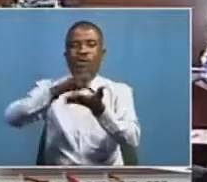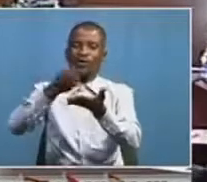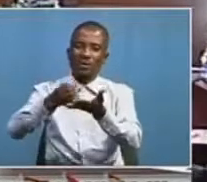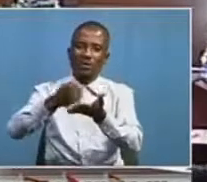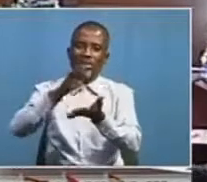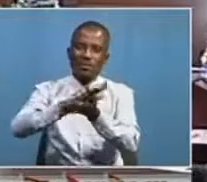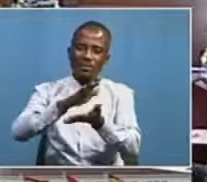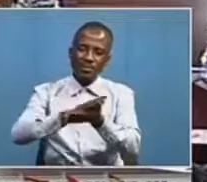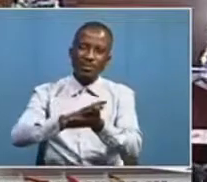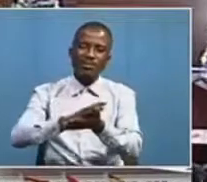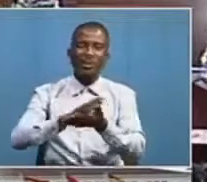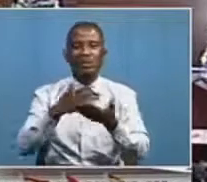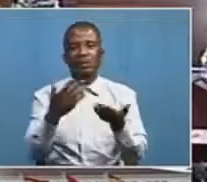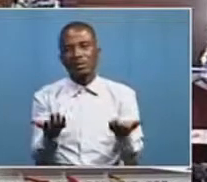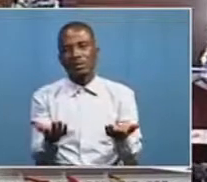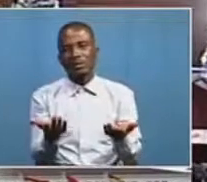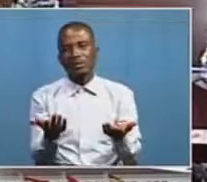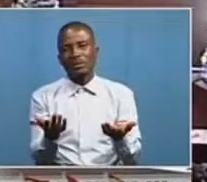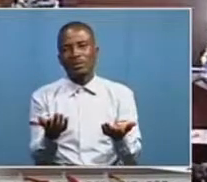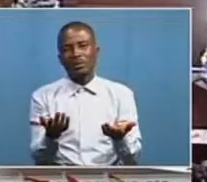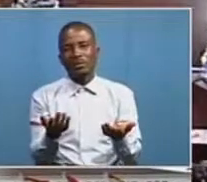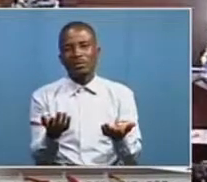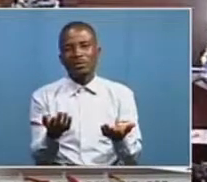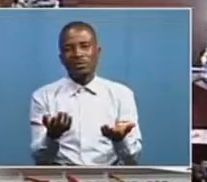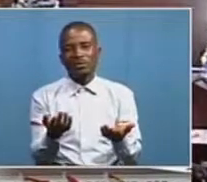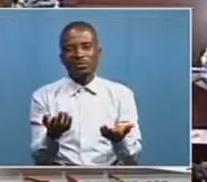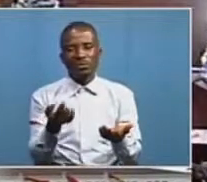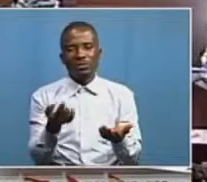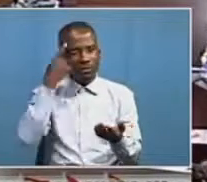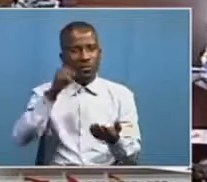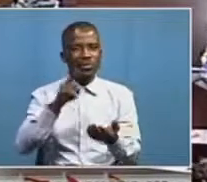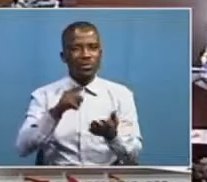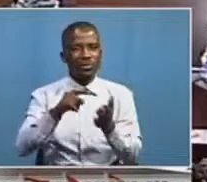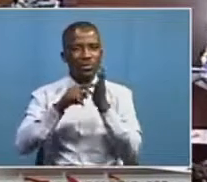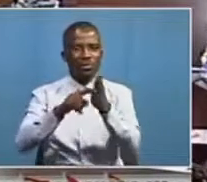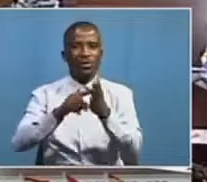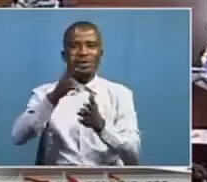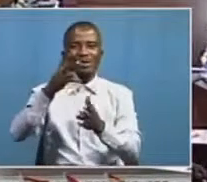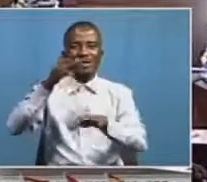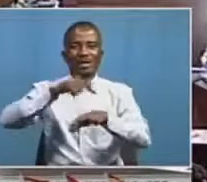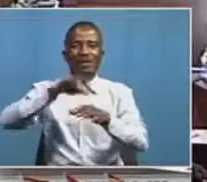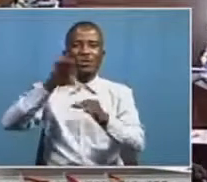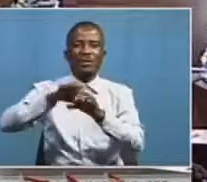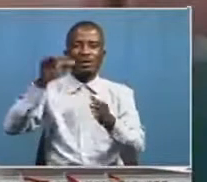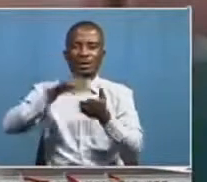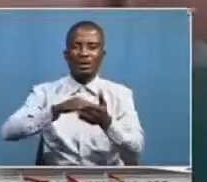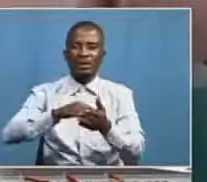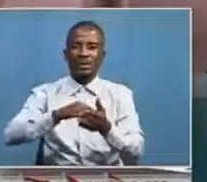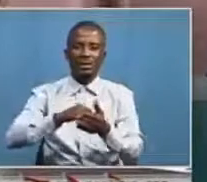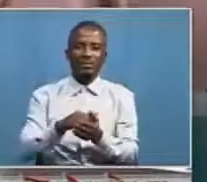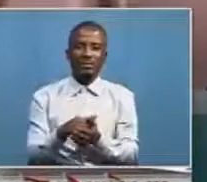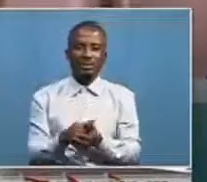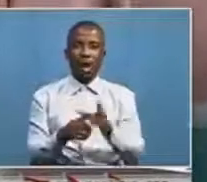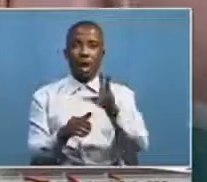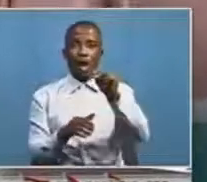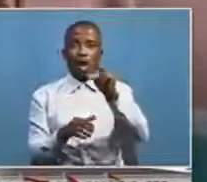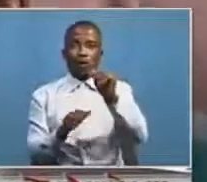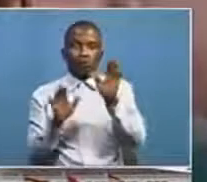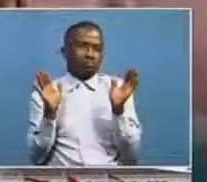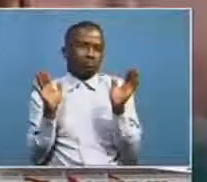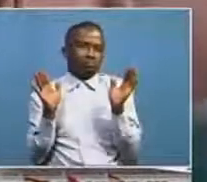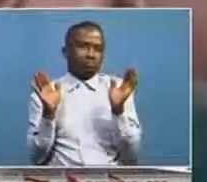your own, for your call for a runoff. Answer, no, my lords, we have